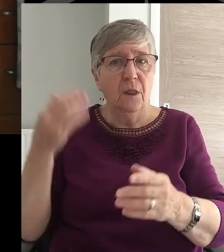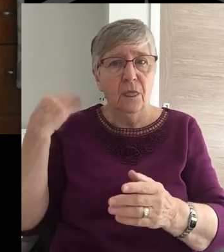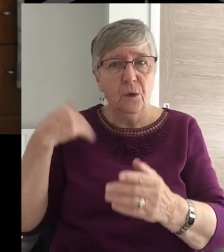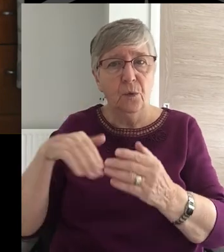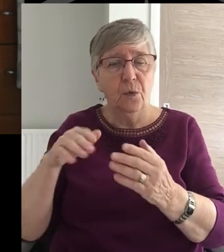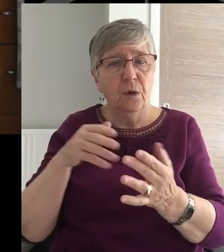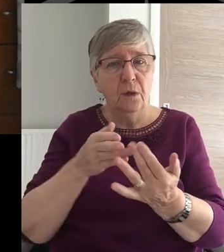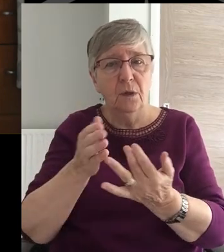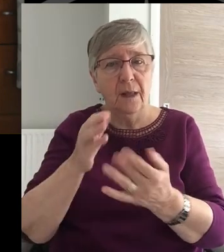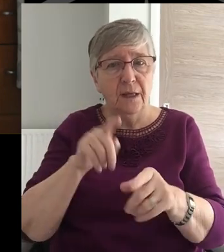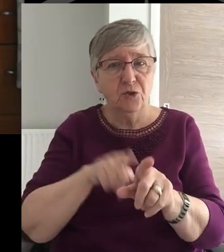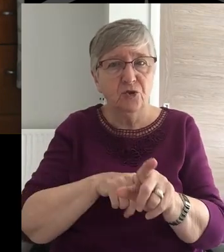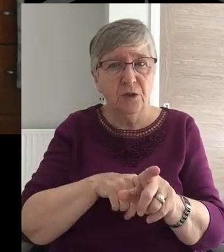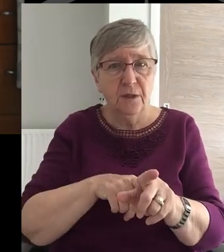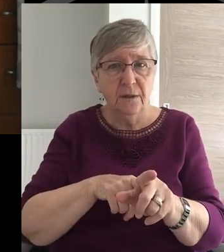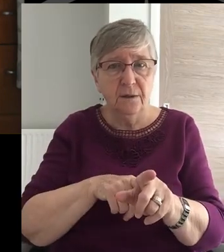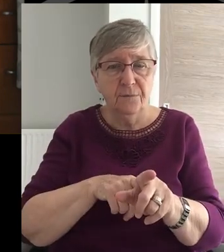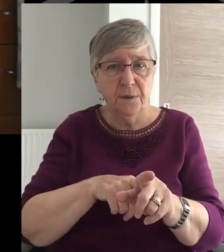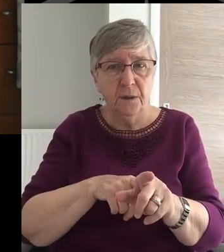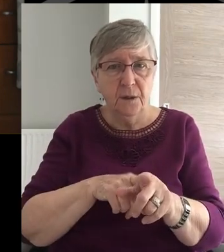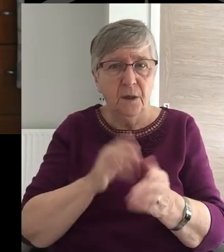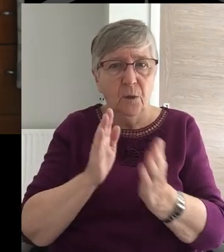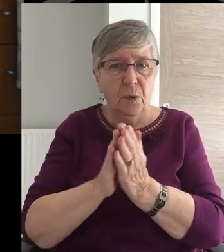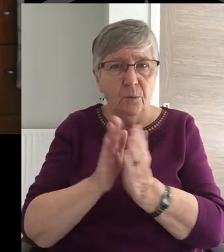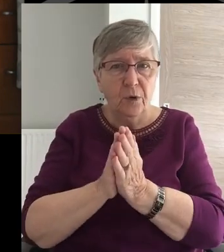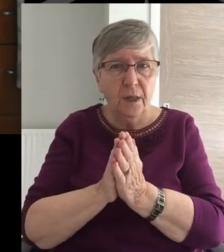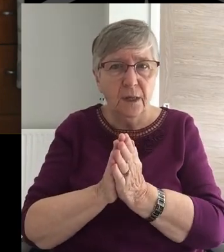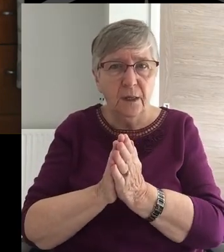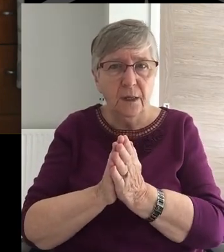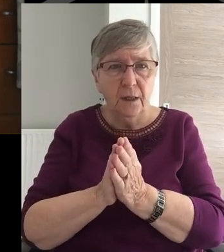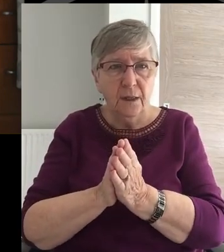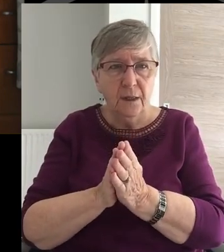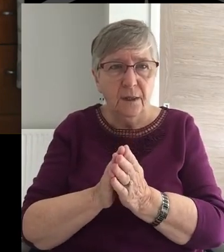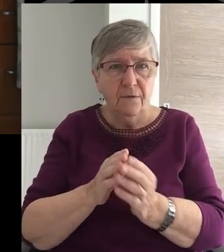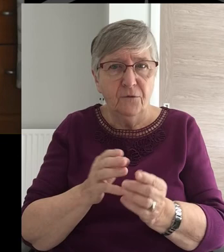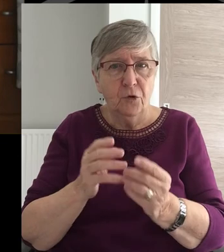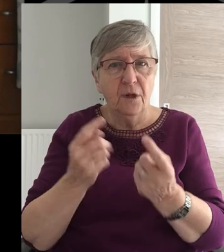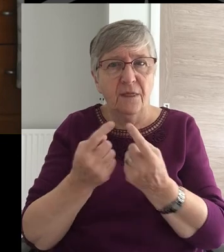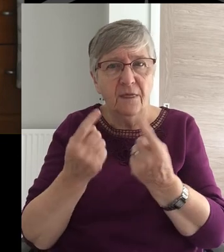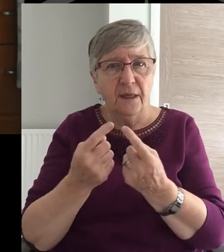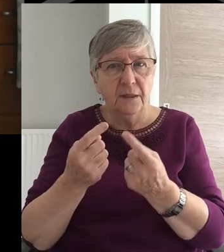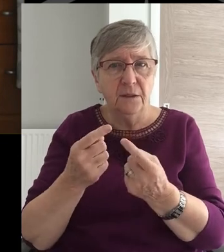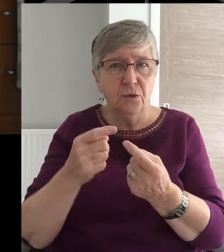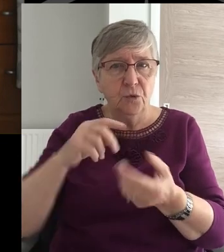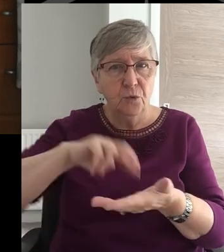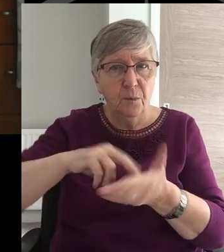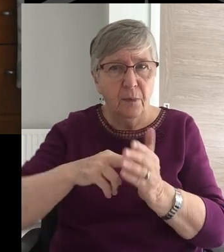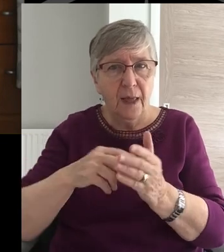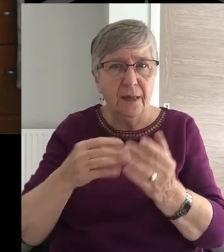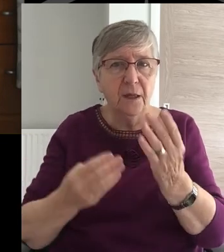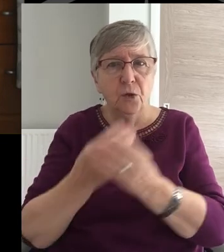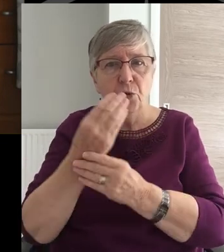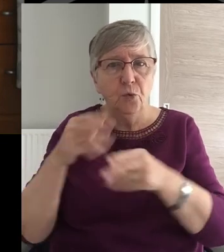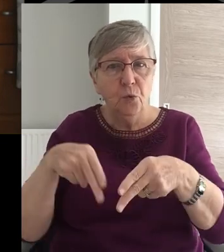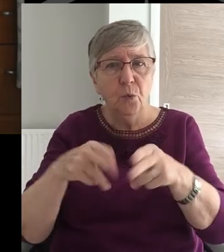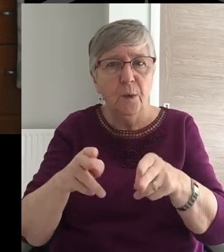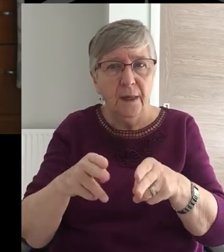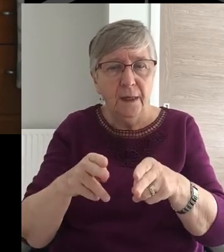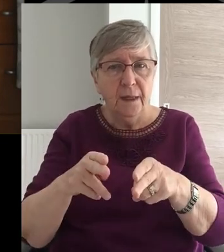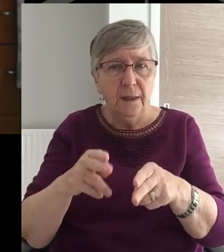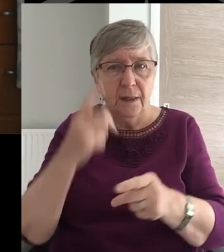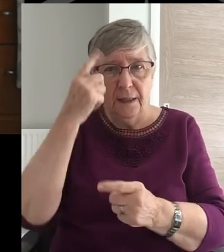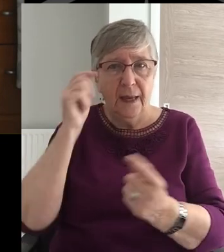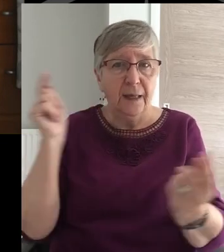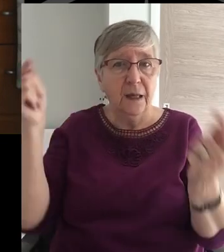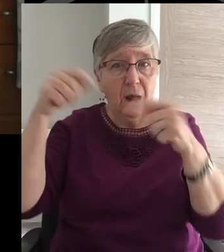We pray too for all the active steps being taken to establish a new normal for our church life and a return to being able to meet and worship